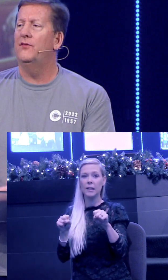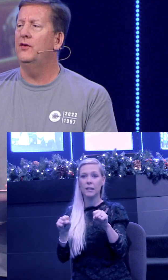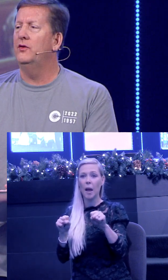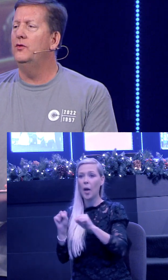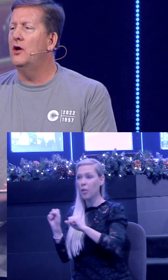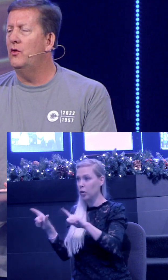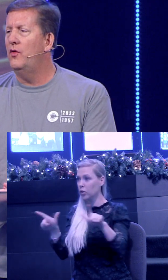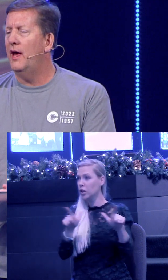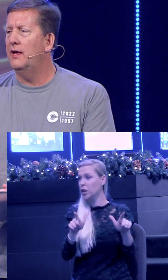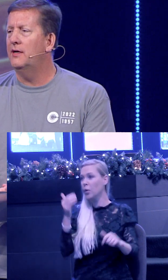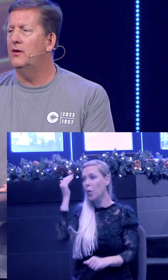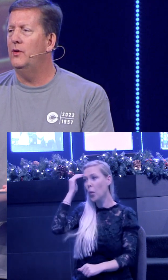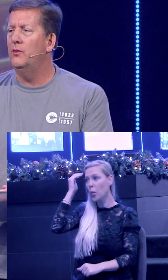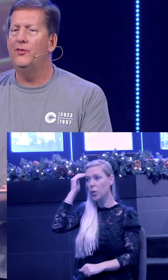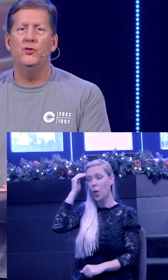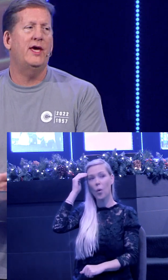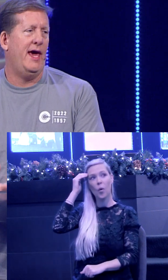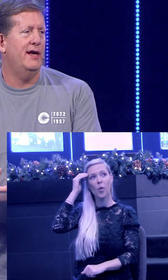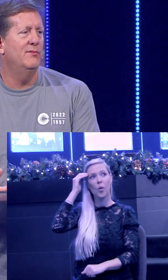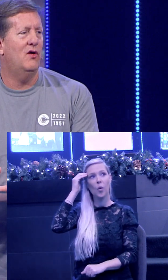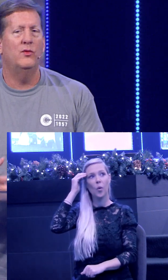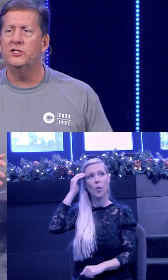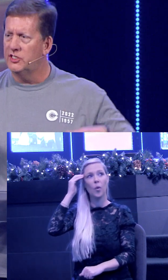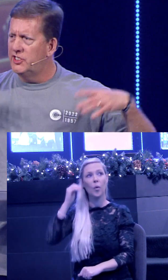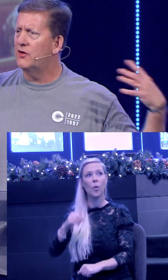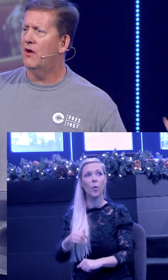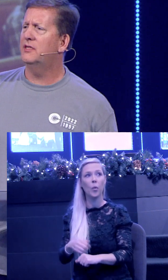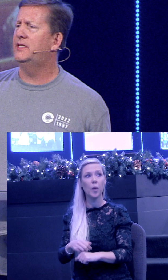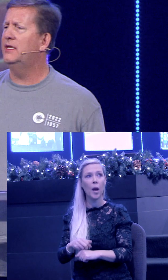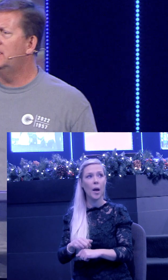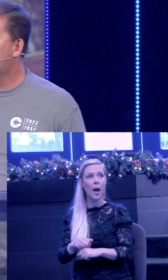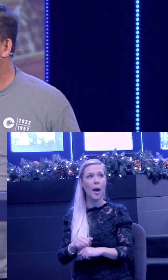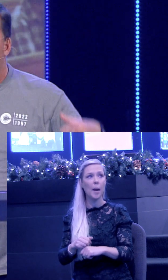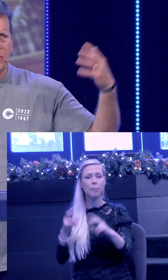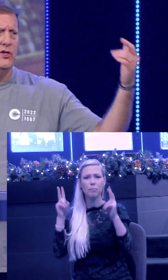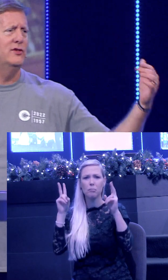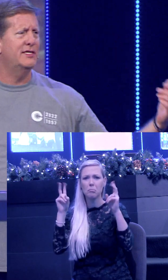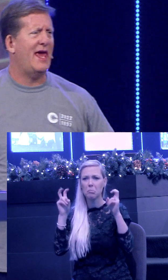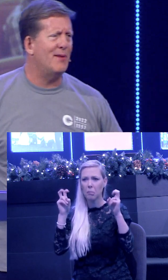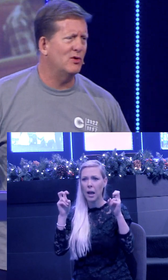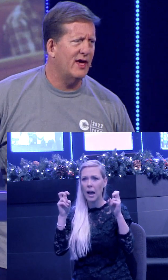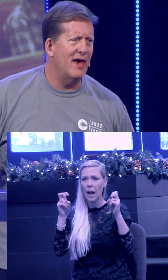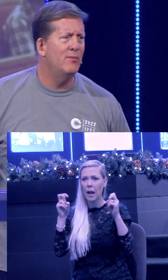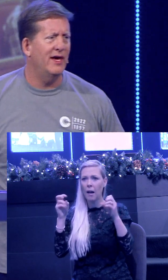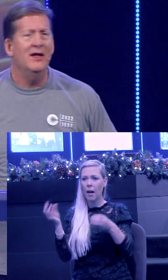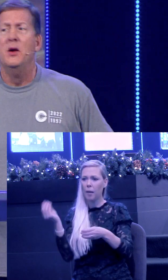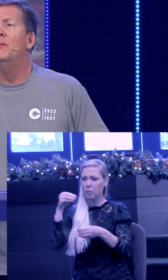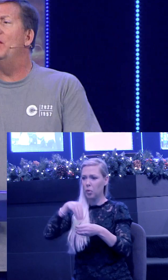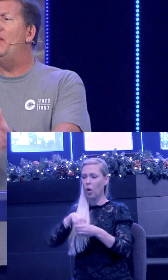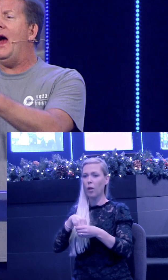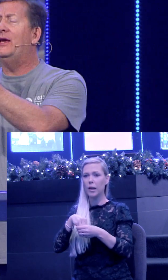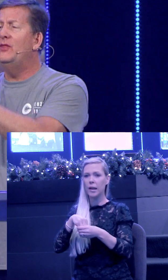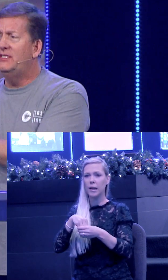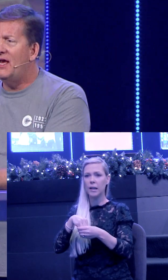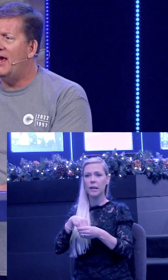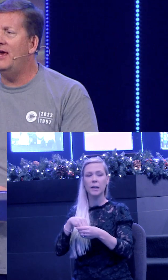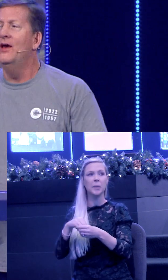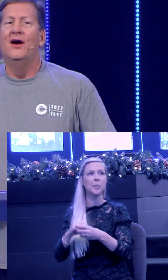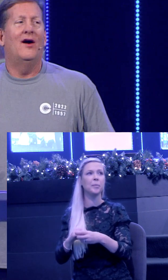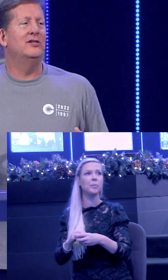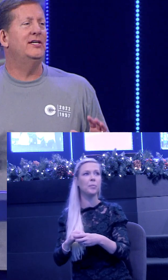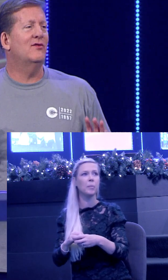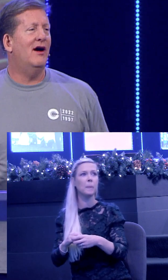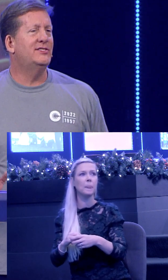long enough, you know that we went through Cannonball, which is a generosity initiative, also known as a capital campaign. But back in the